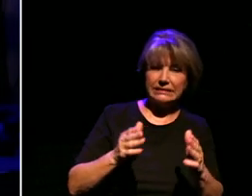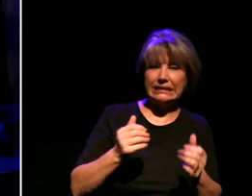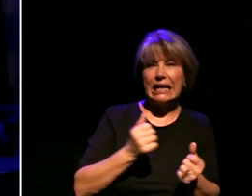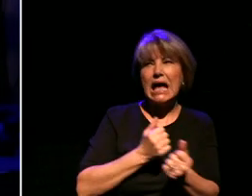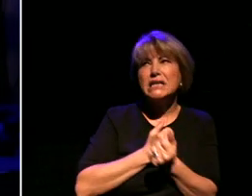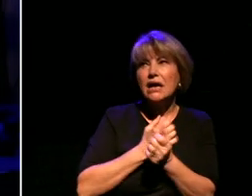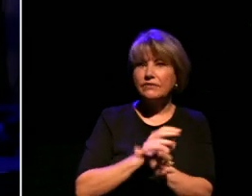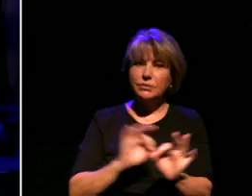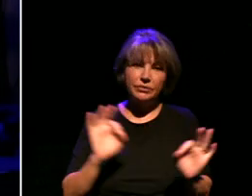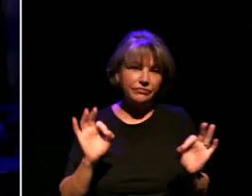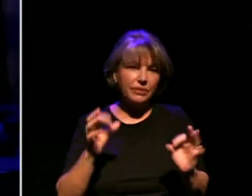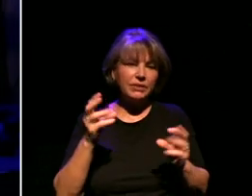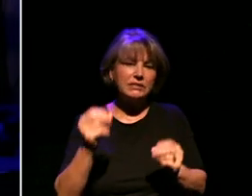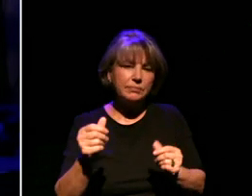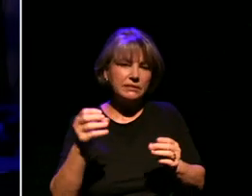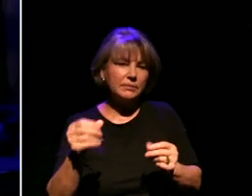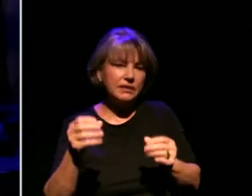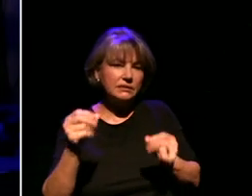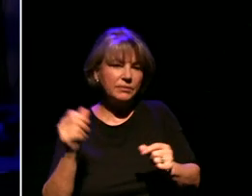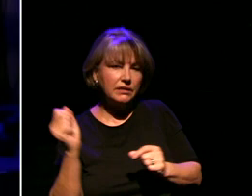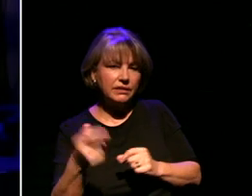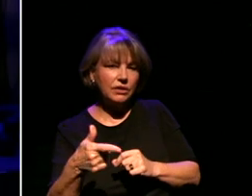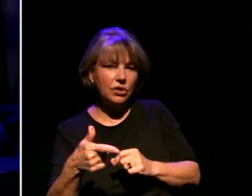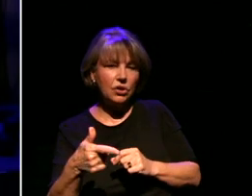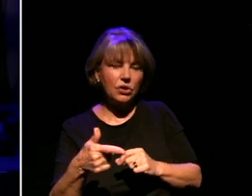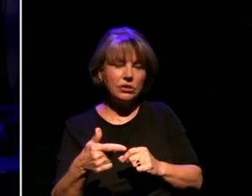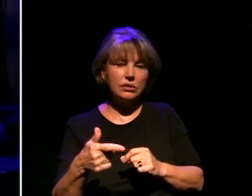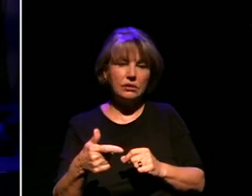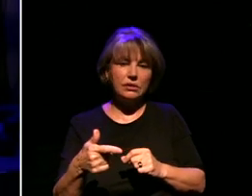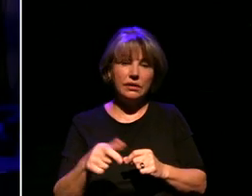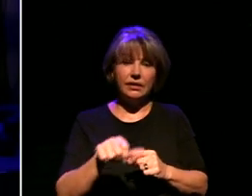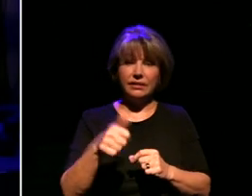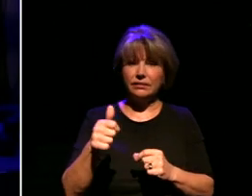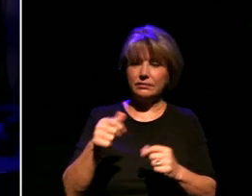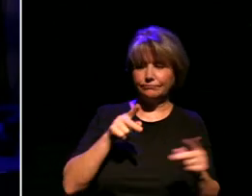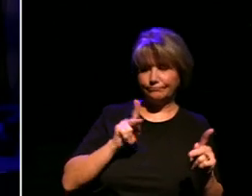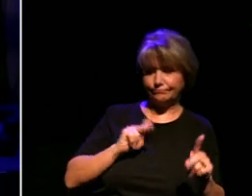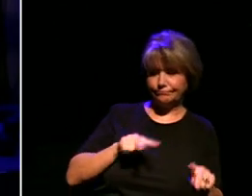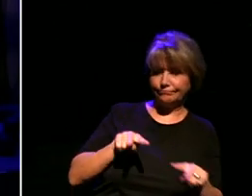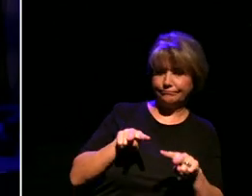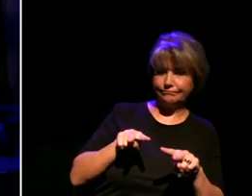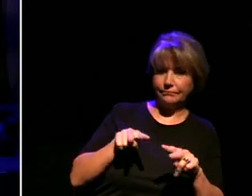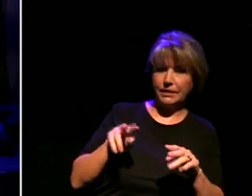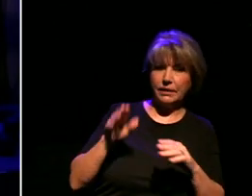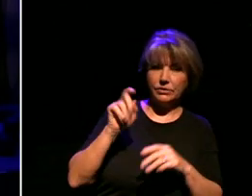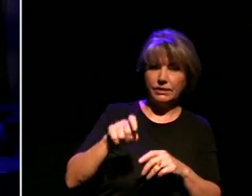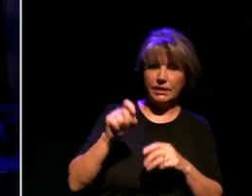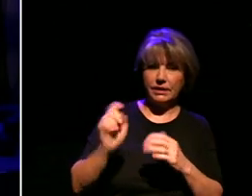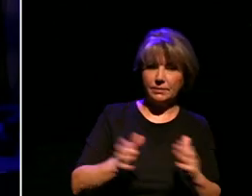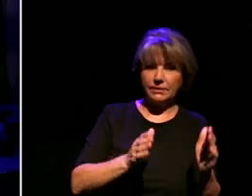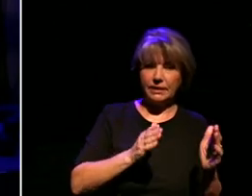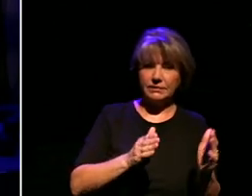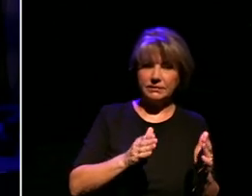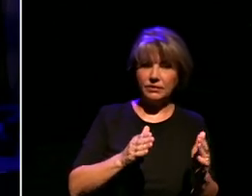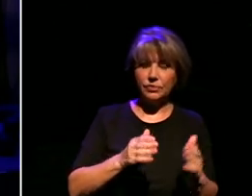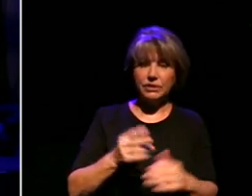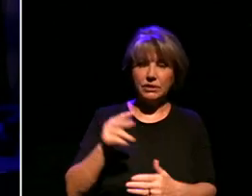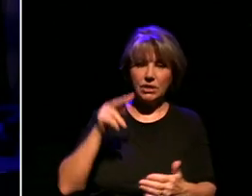to be free. I want to spend it all. And that's very normal. So we're going to broach this